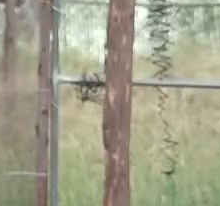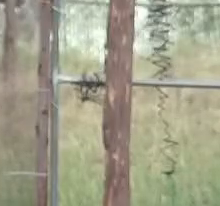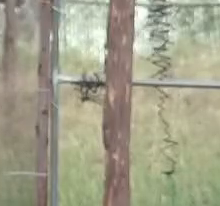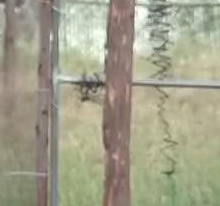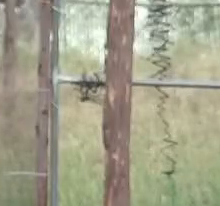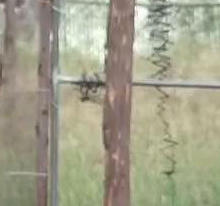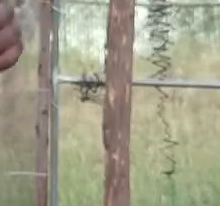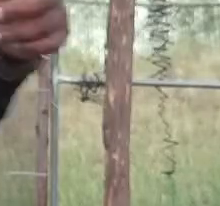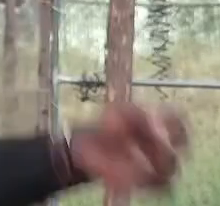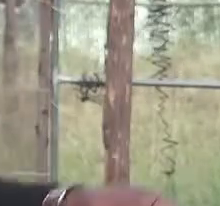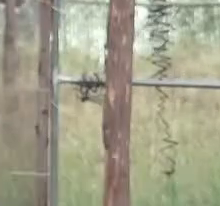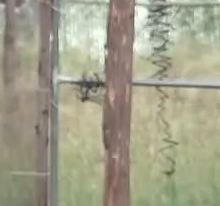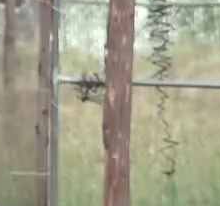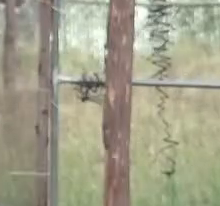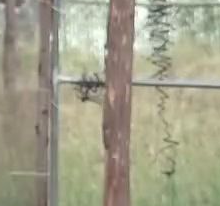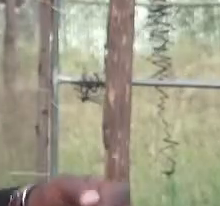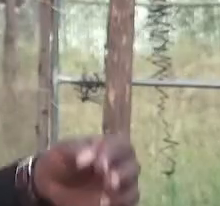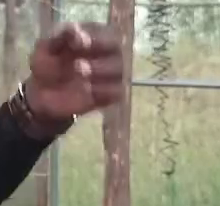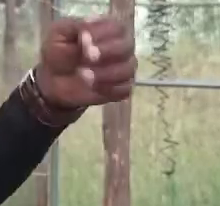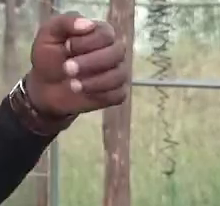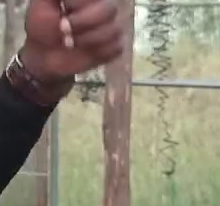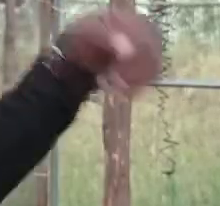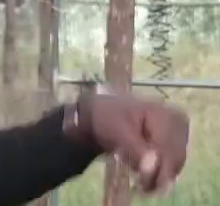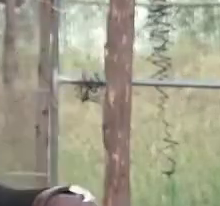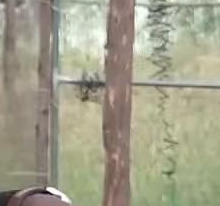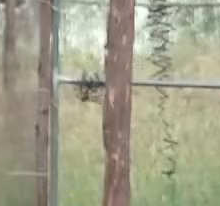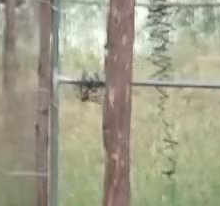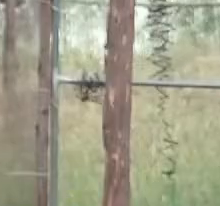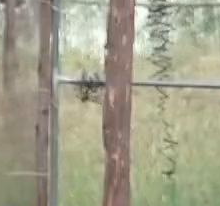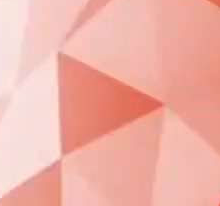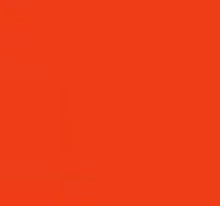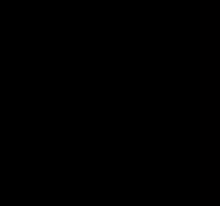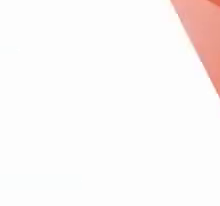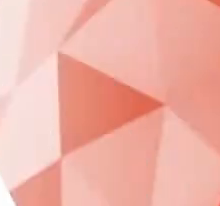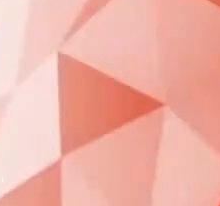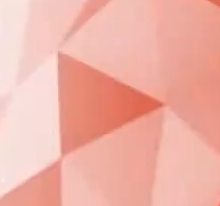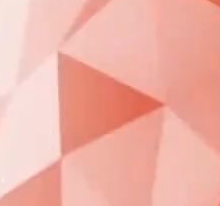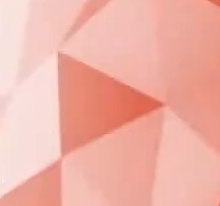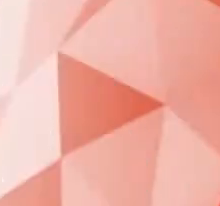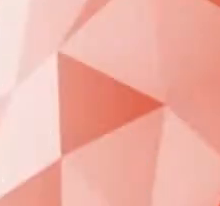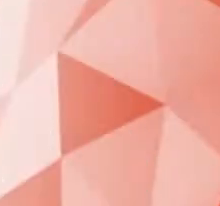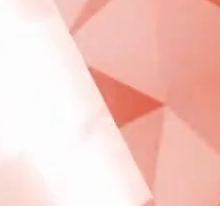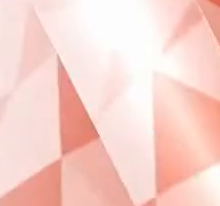that was the inspiration behind getting into San Andrea.